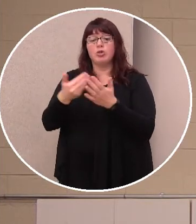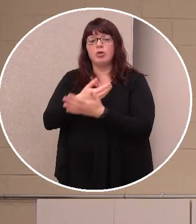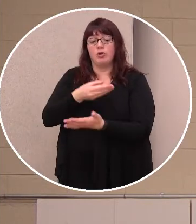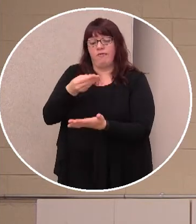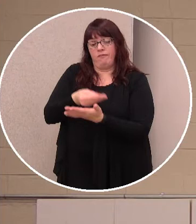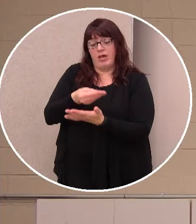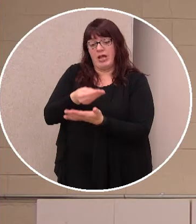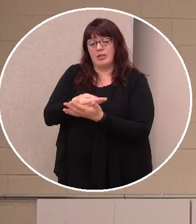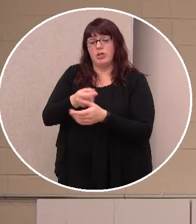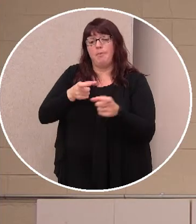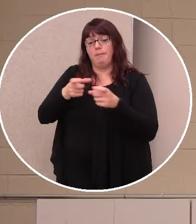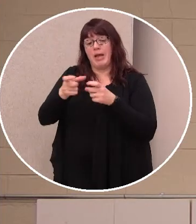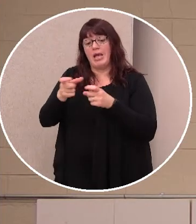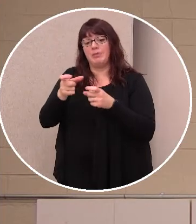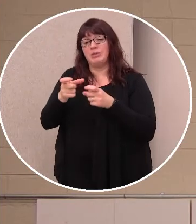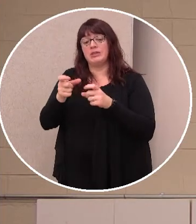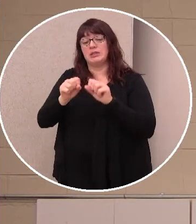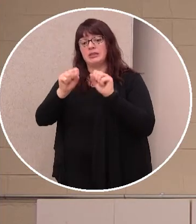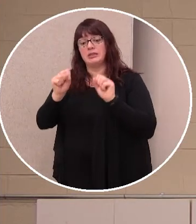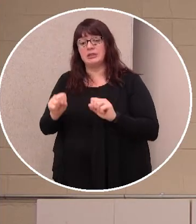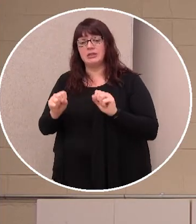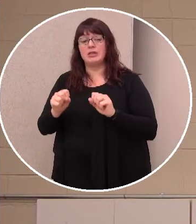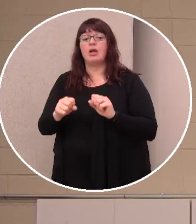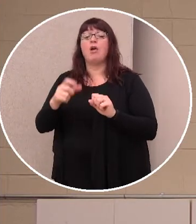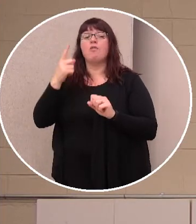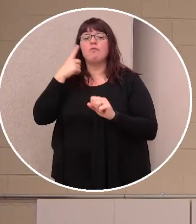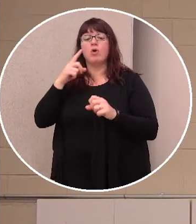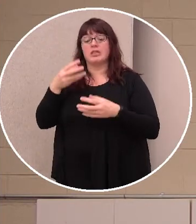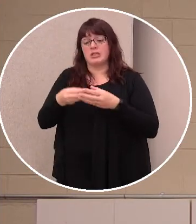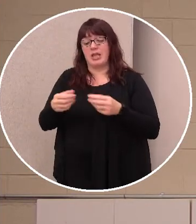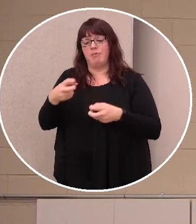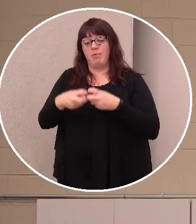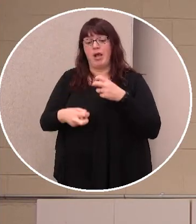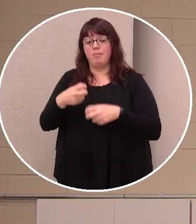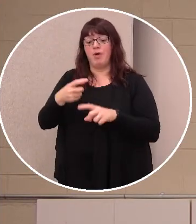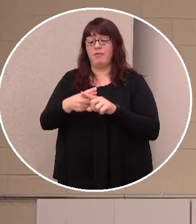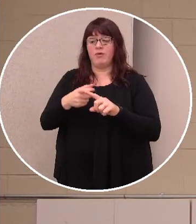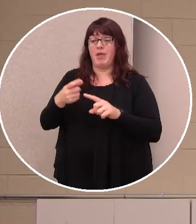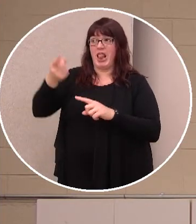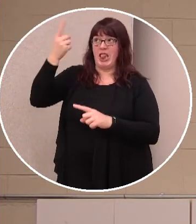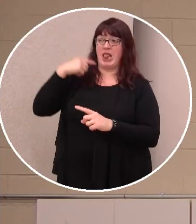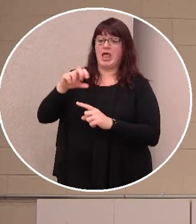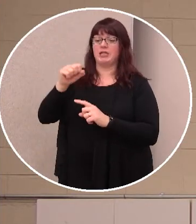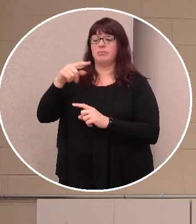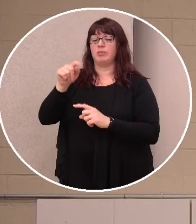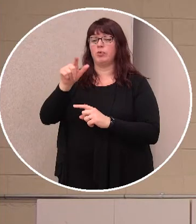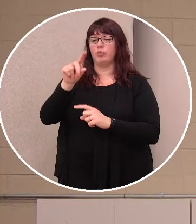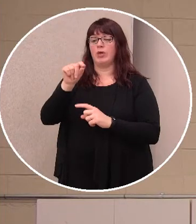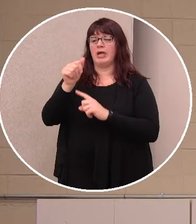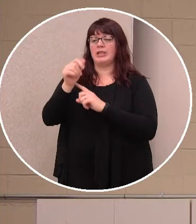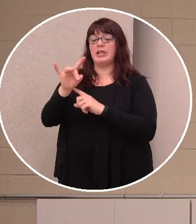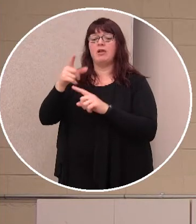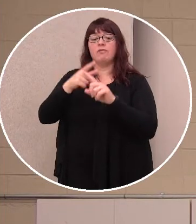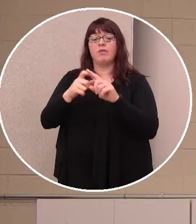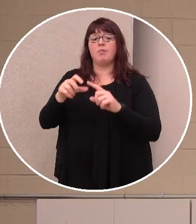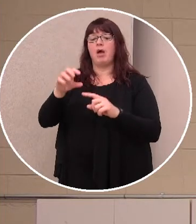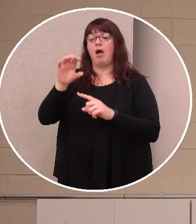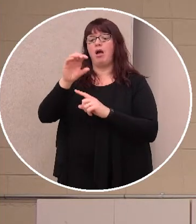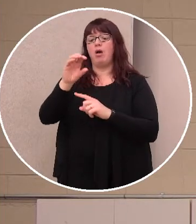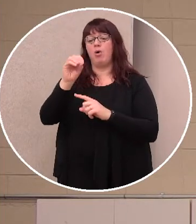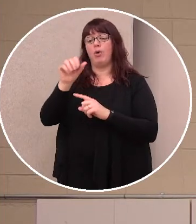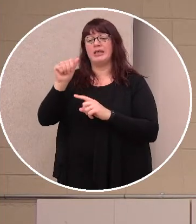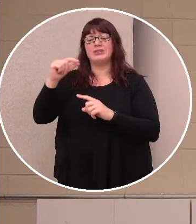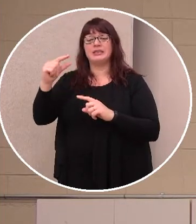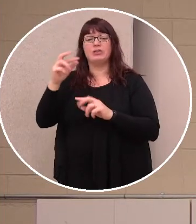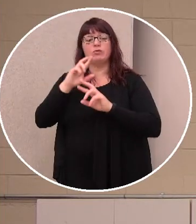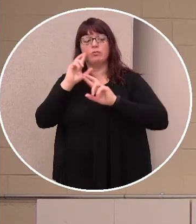system to help deal with issues raised in the Auditor General's report of September 2018. I so move, begging a seconder from the committee.